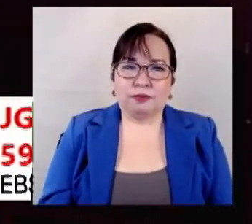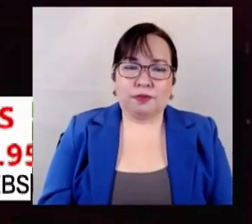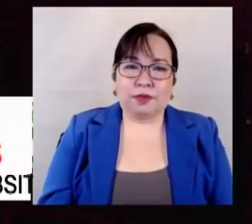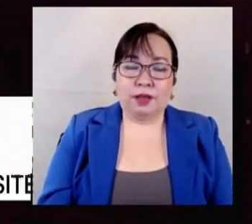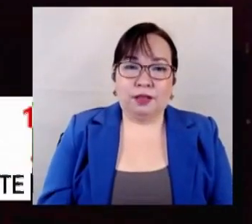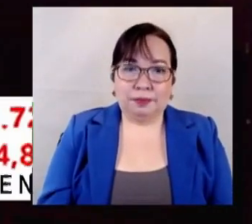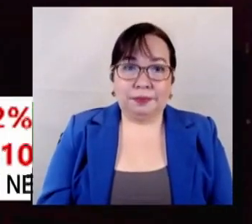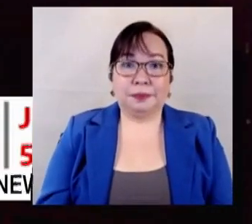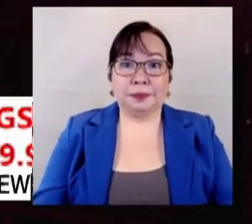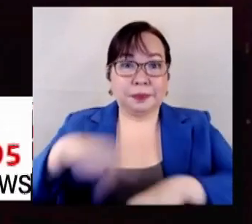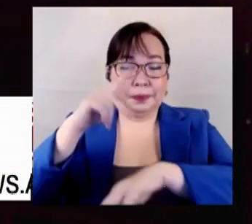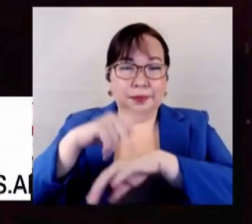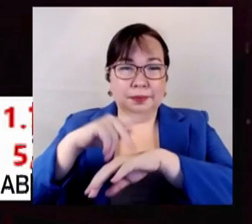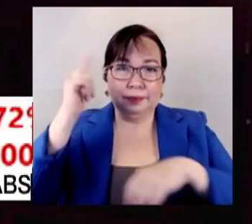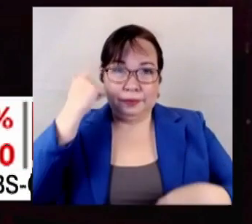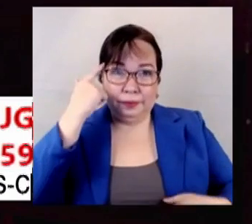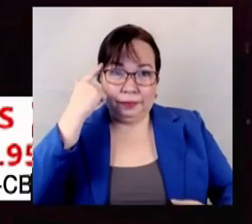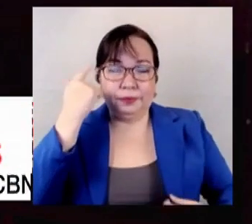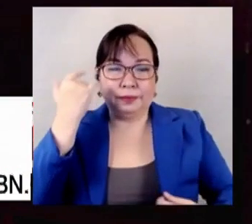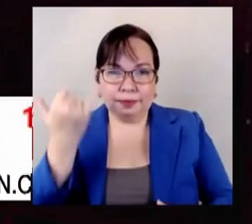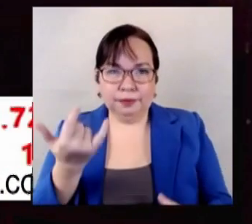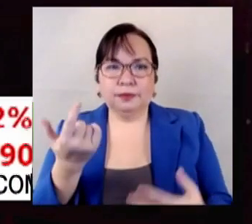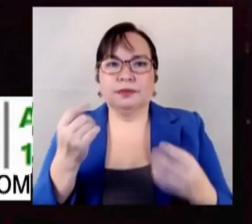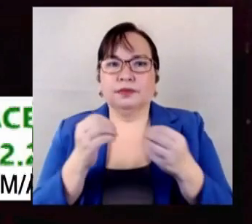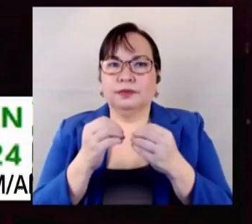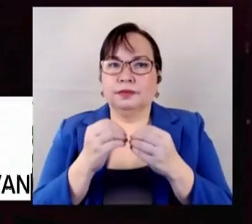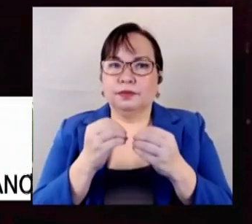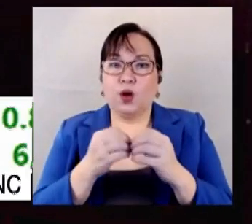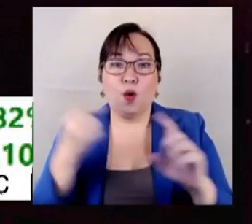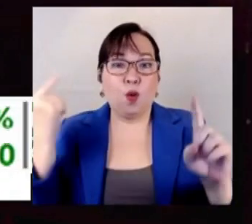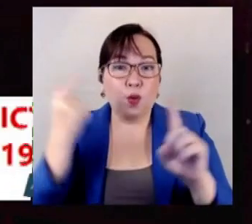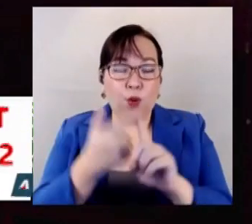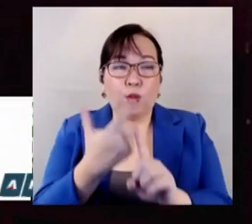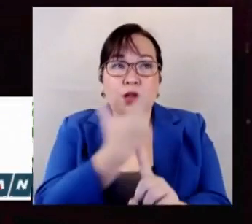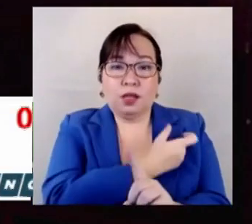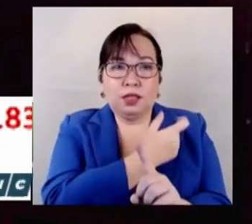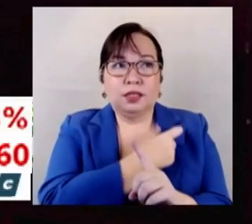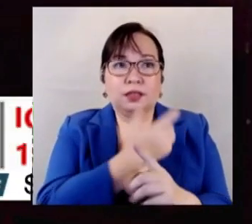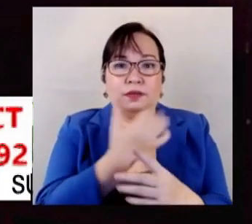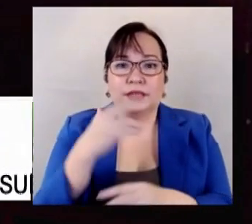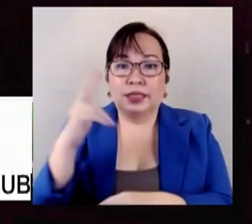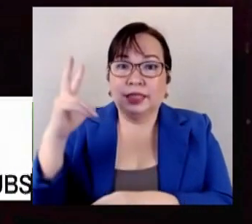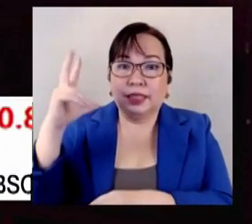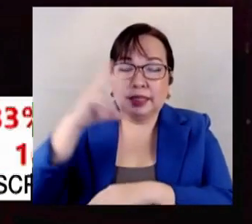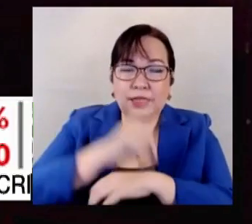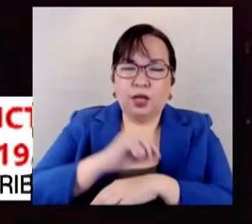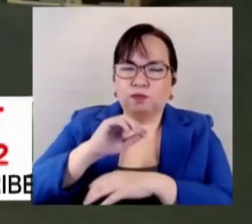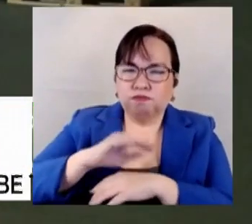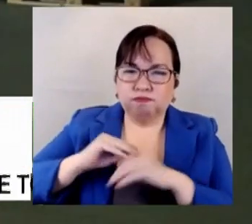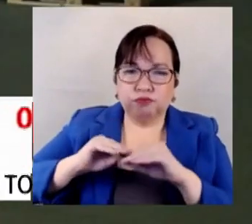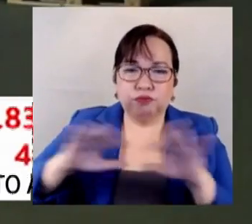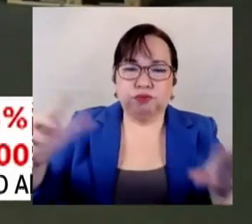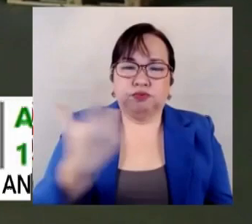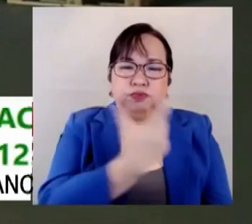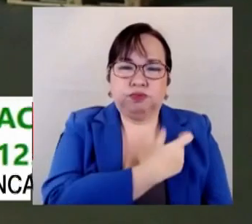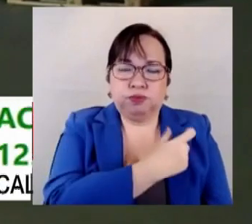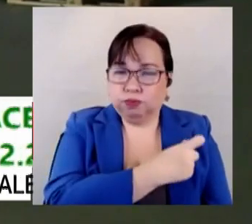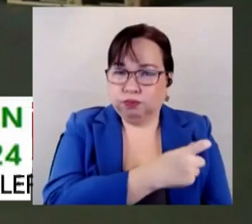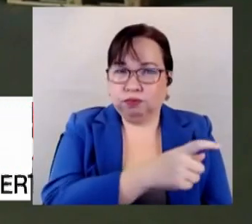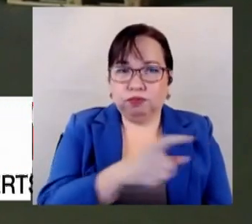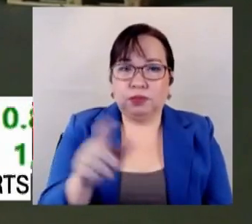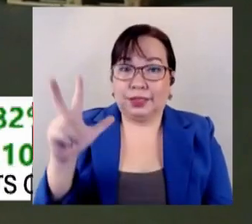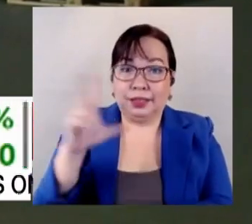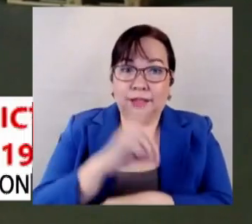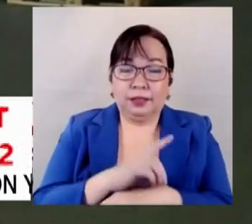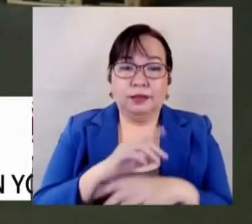The Philippine government raises the vaccination target for its 3-day nationwide COVID inoculation drive. Officials are